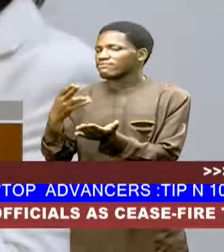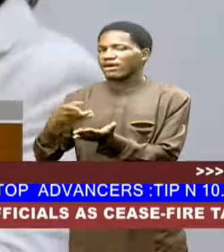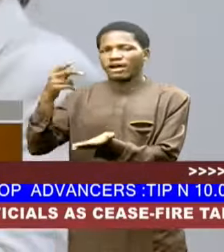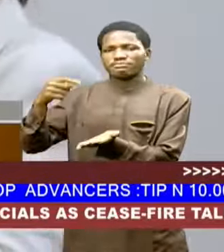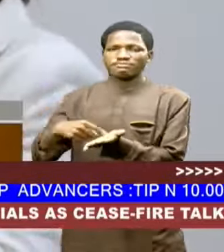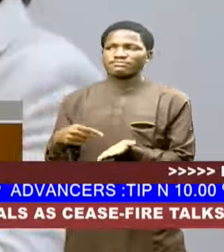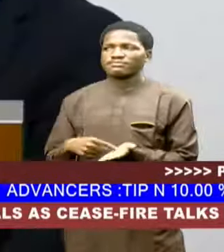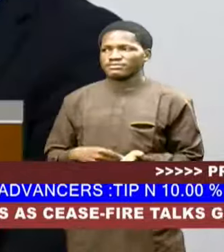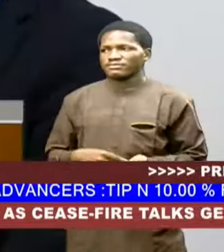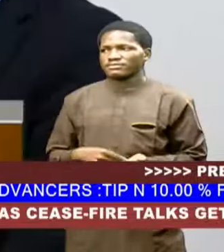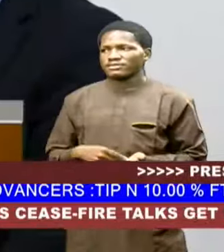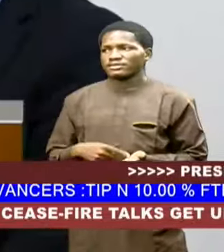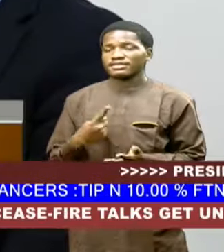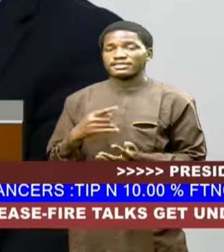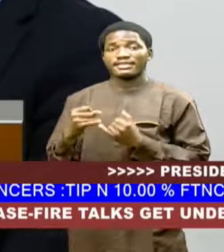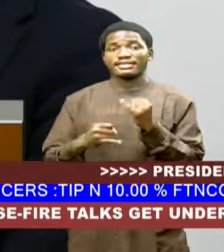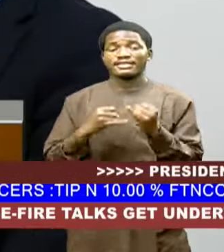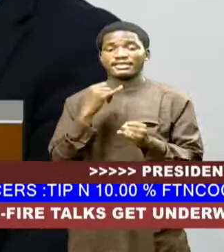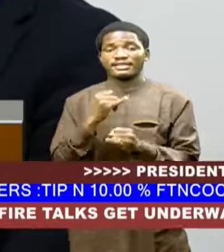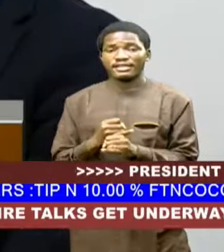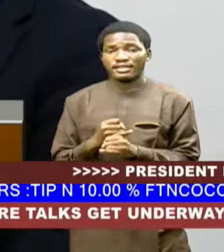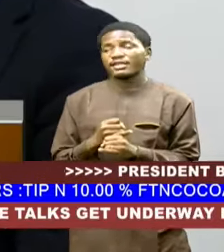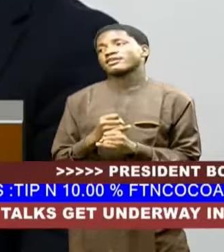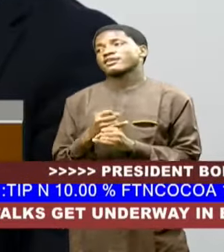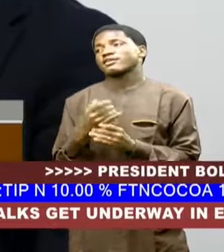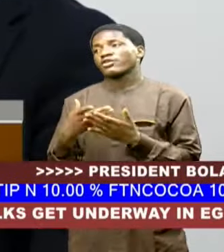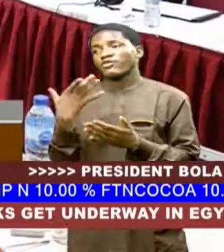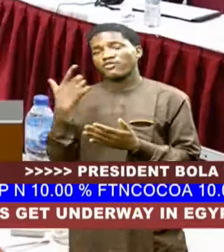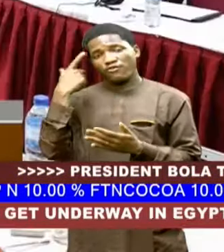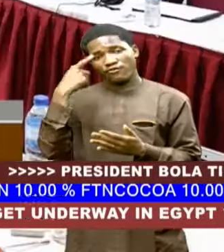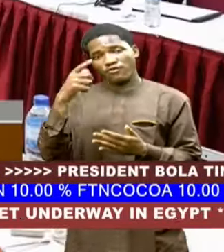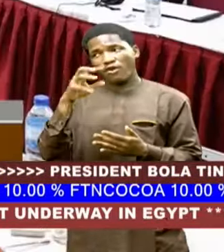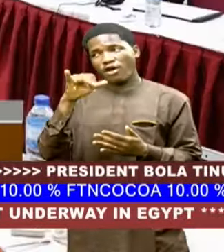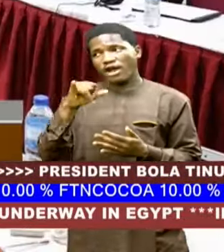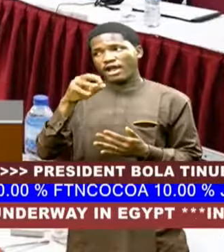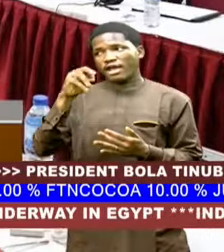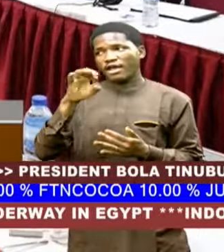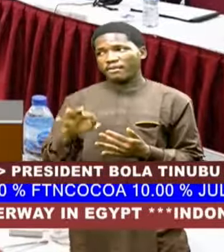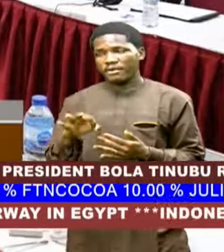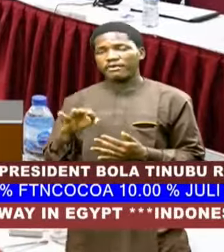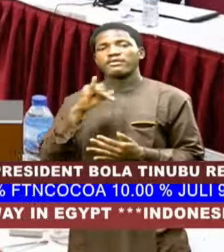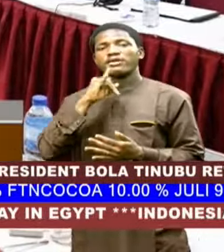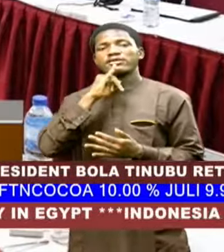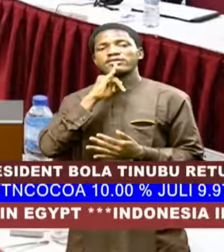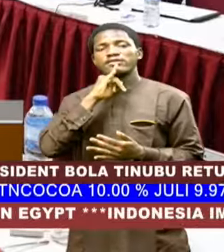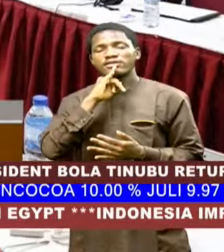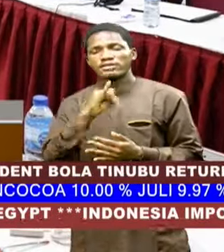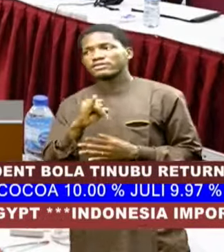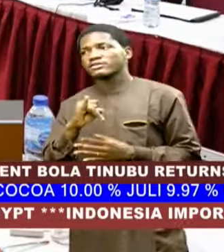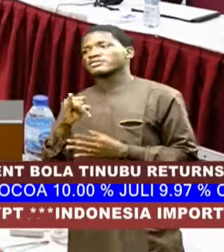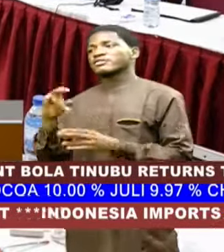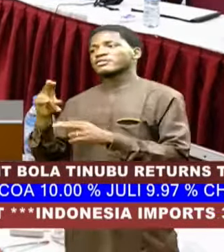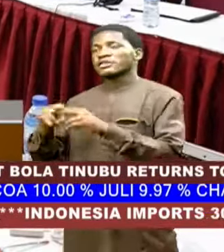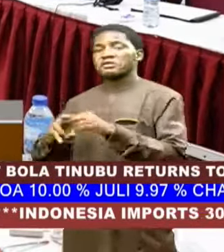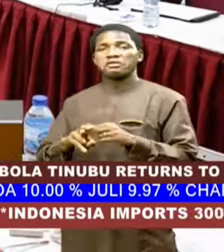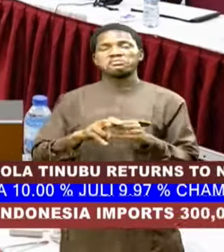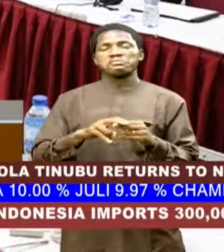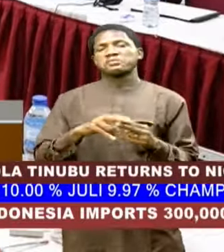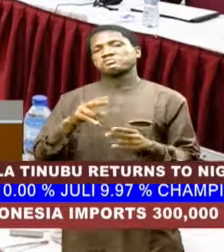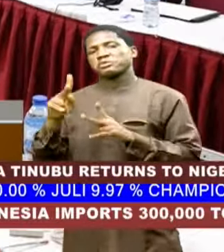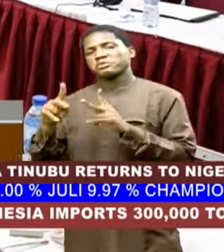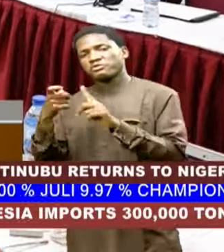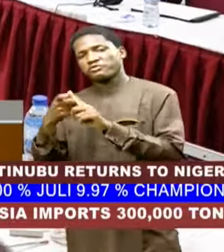Bank, the International Monetary Fund, IMF, and YFM is aimed at equipping participants from Gambia, Ghana,